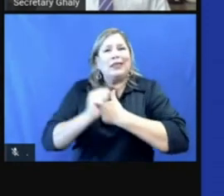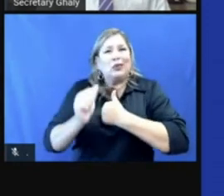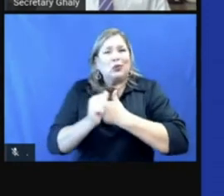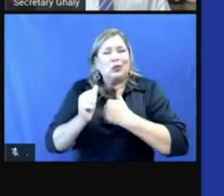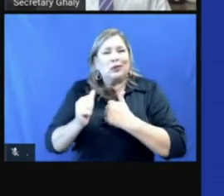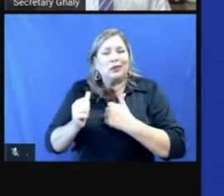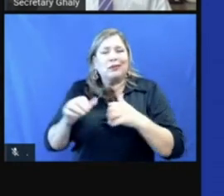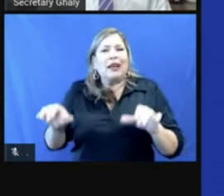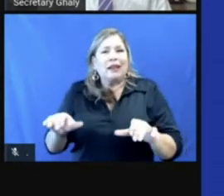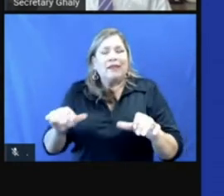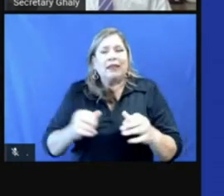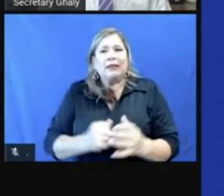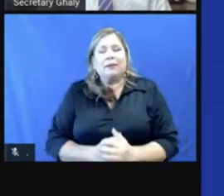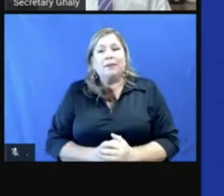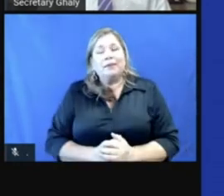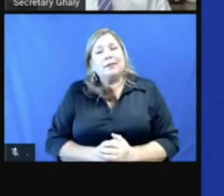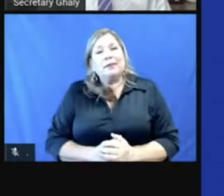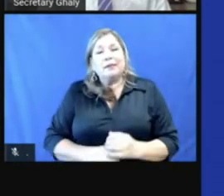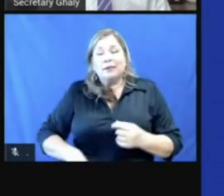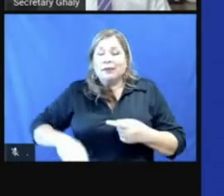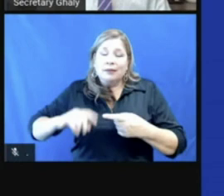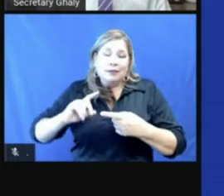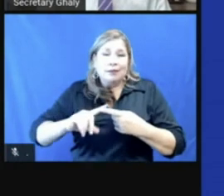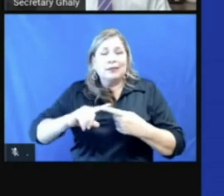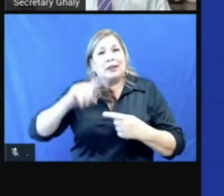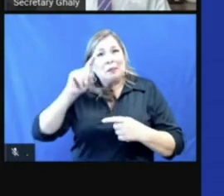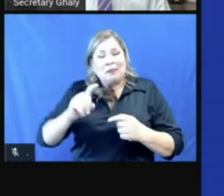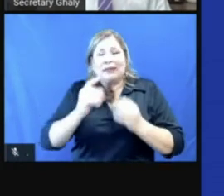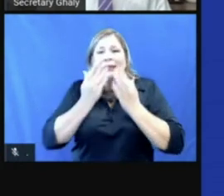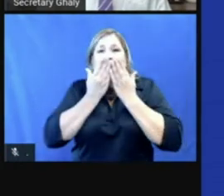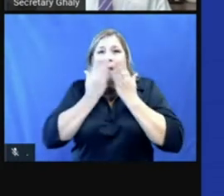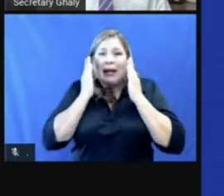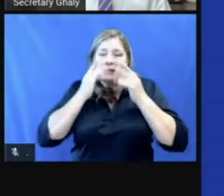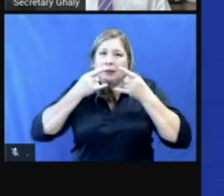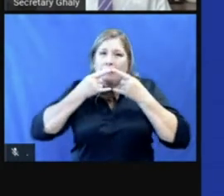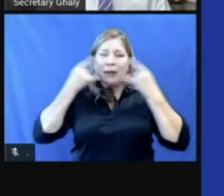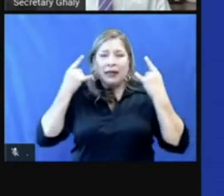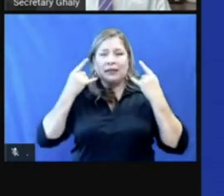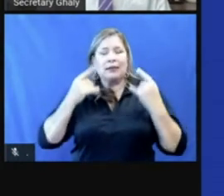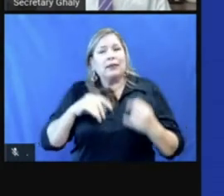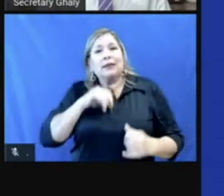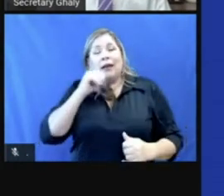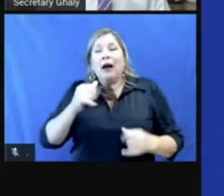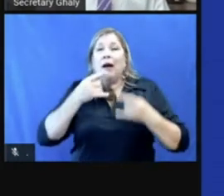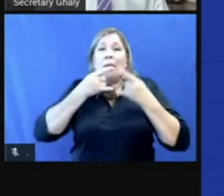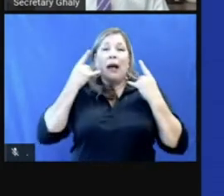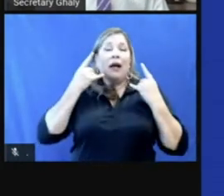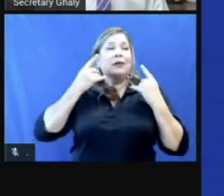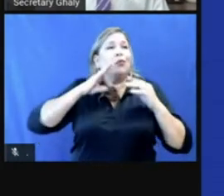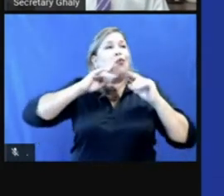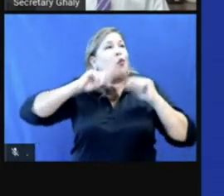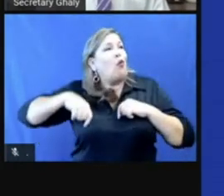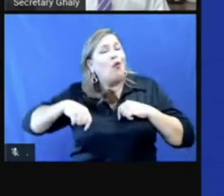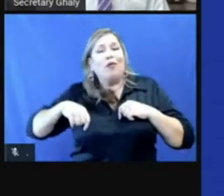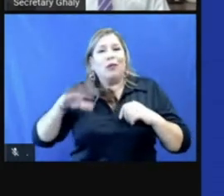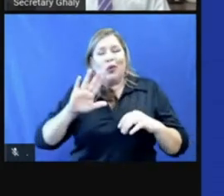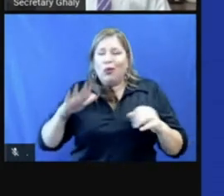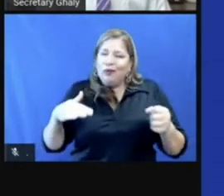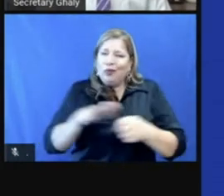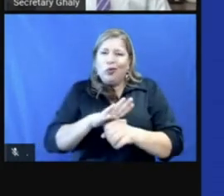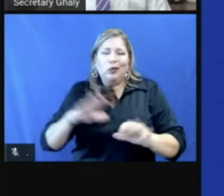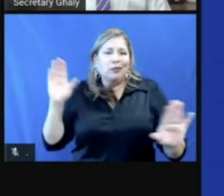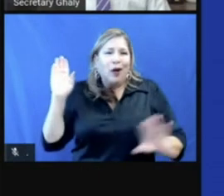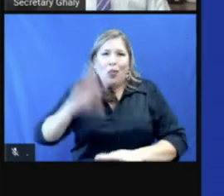said and talked about the need to mask, and not just mask for part of the time, but the whole time. We know that when you're eating and drinking, the mask comes